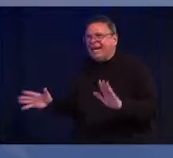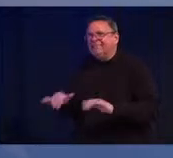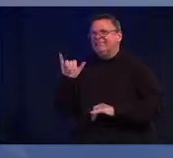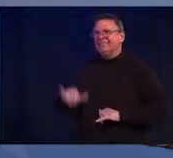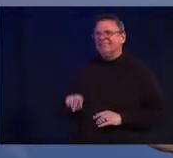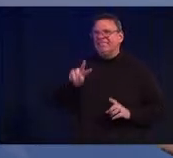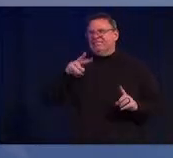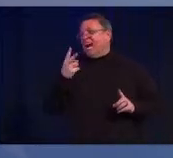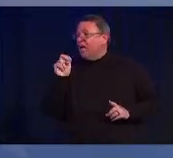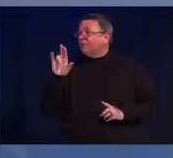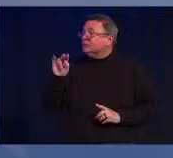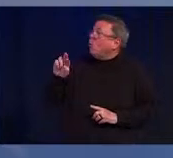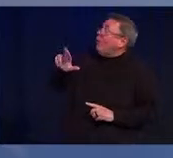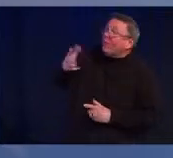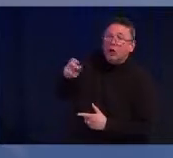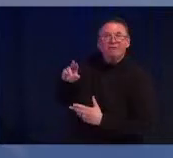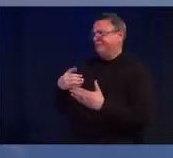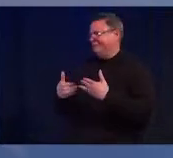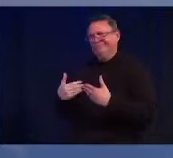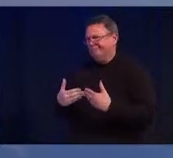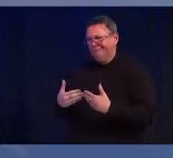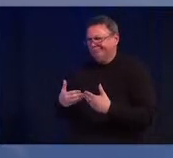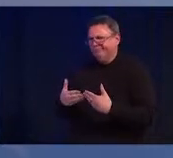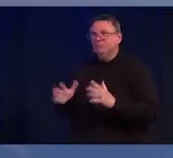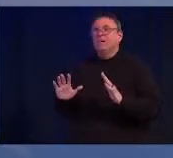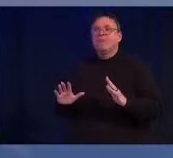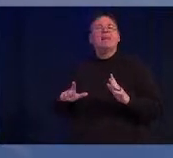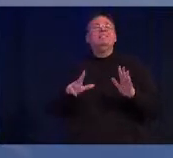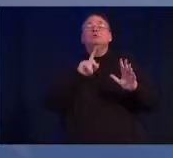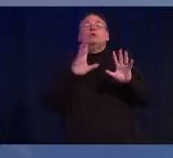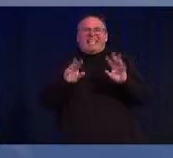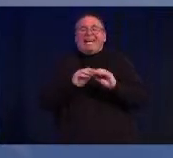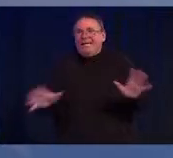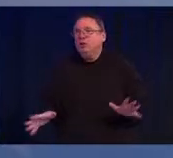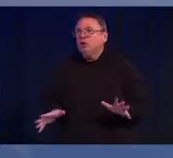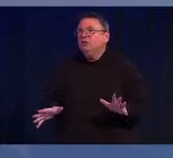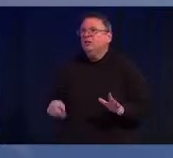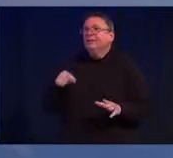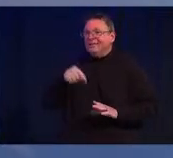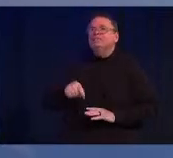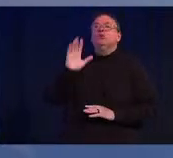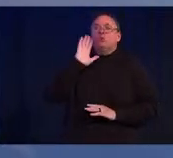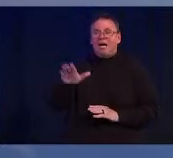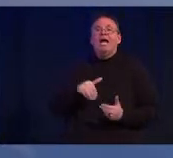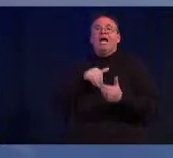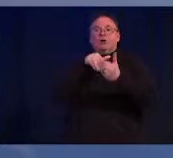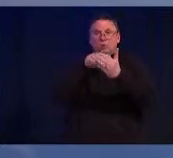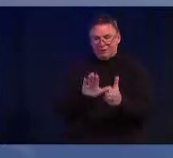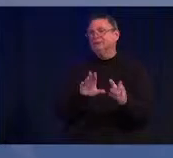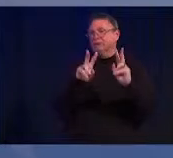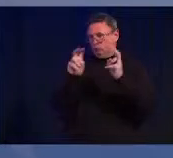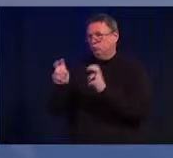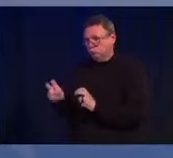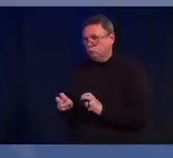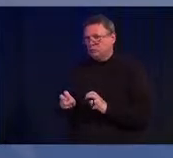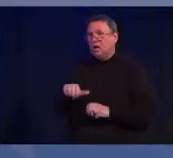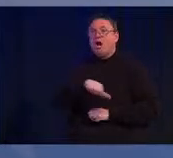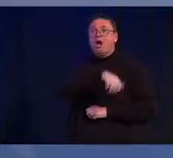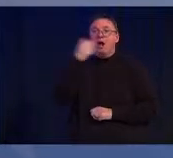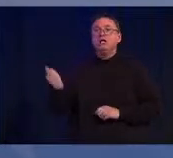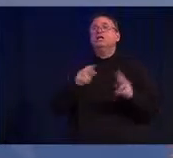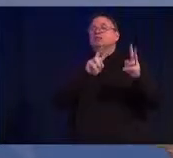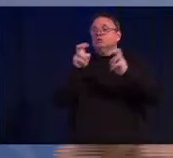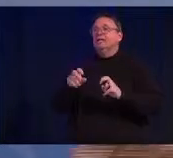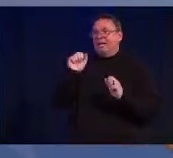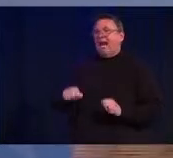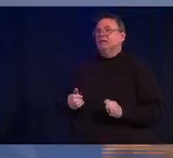version? It's clear Let's let because Mr. Braun it is going to actually address the issue, and there are other ways to raise